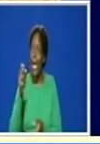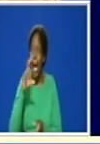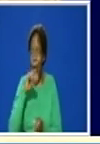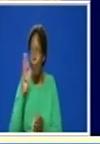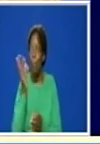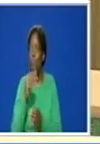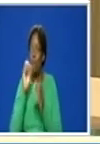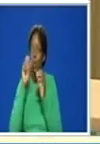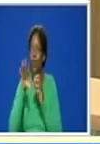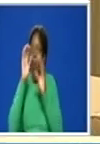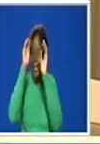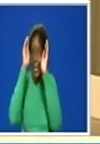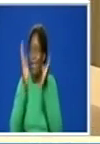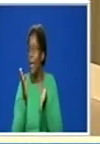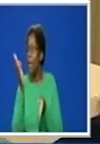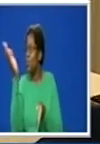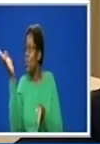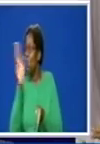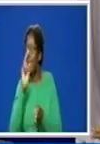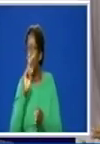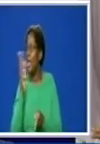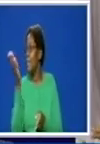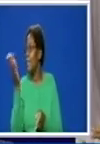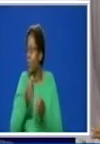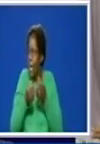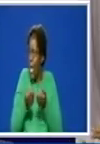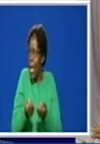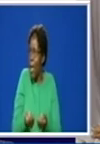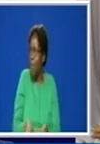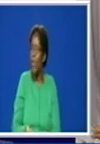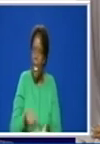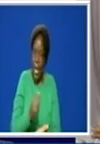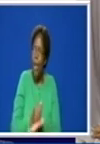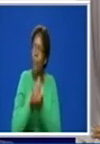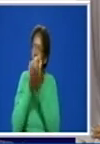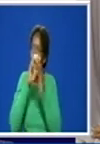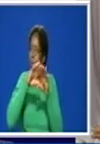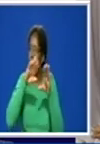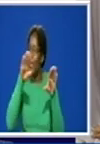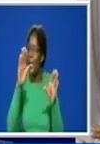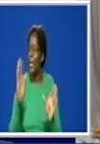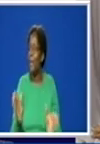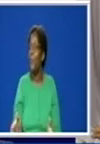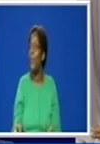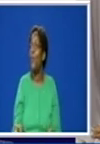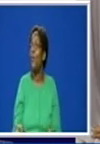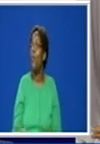teacher. Hi, teacher. This looks heavy. It is very heavy. Help me to place it on the table. Oh, yes.